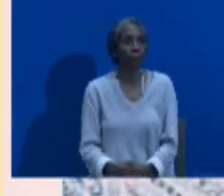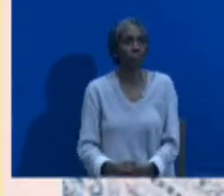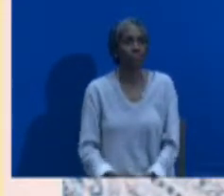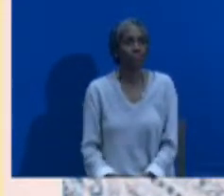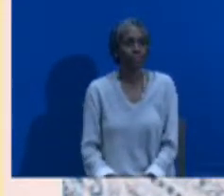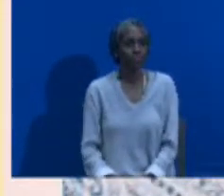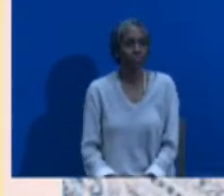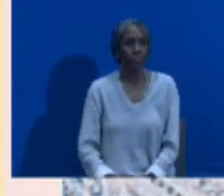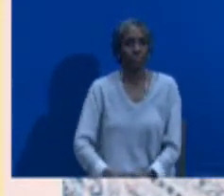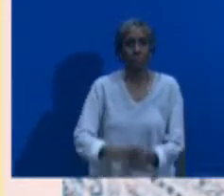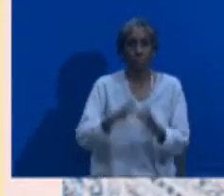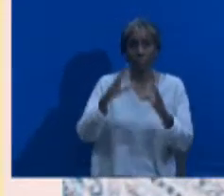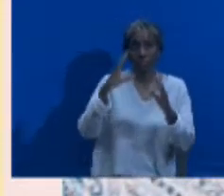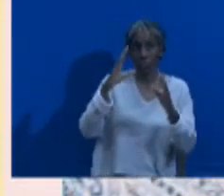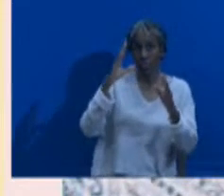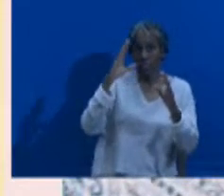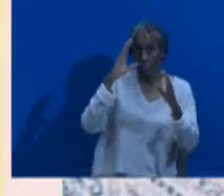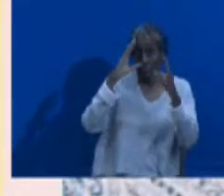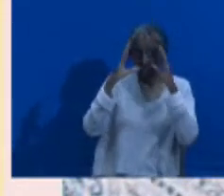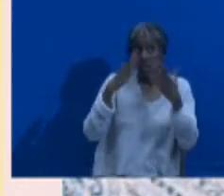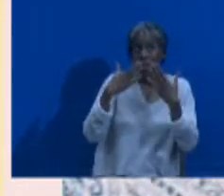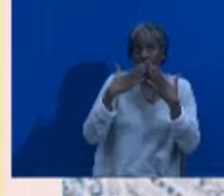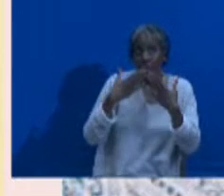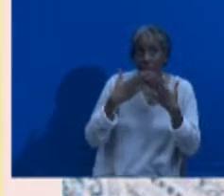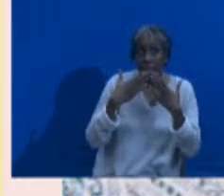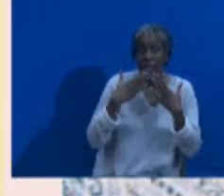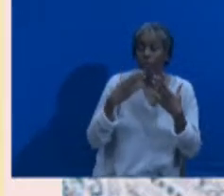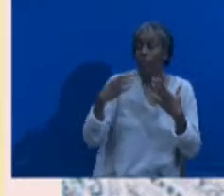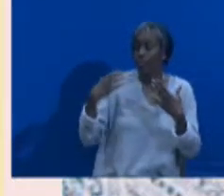Good evening. Thank you, County Manager Diorio, and good evening,